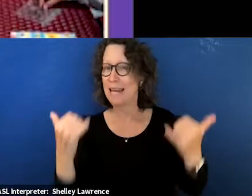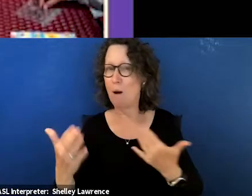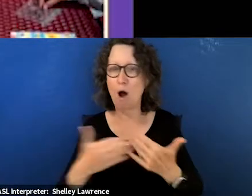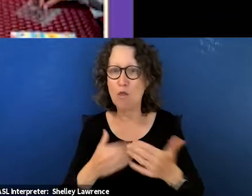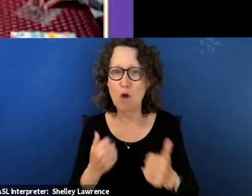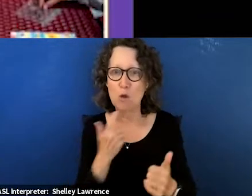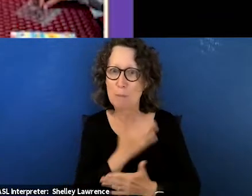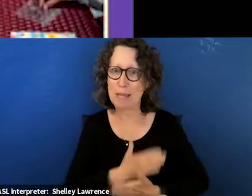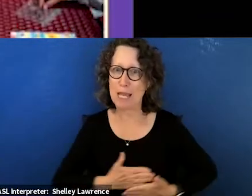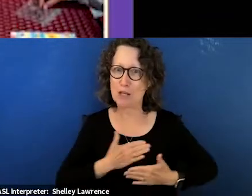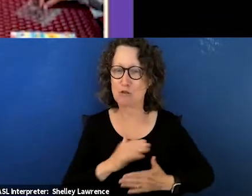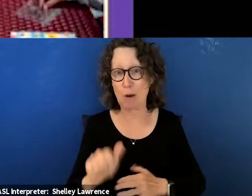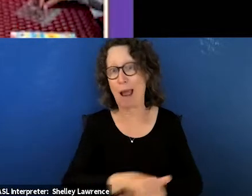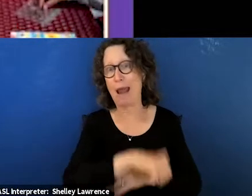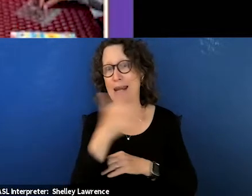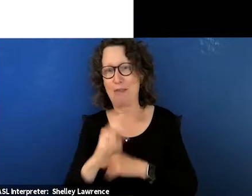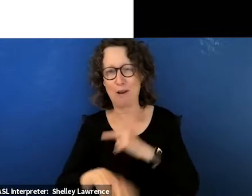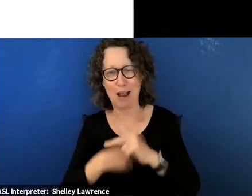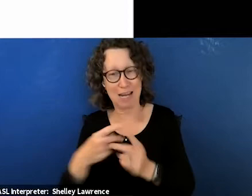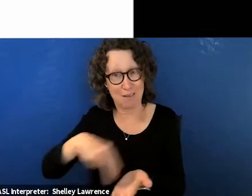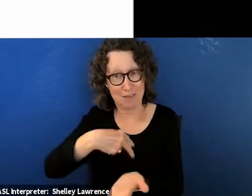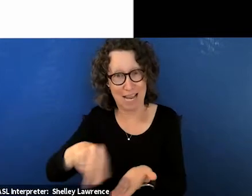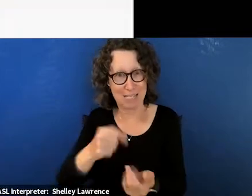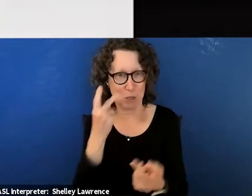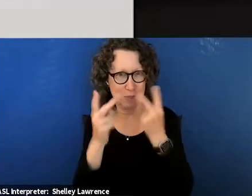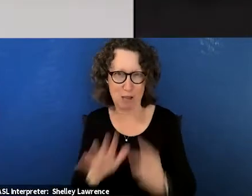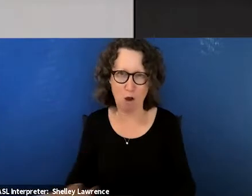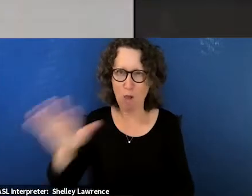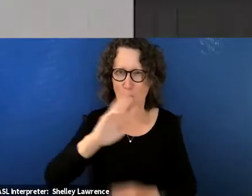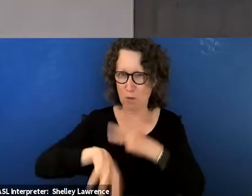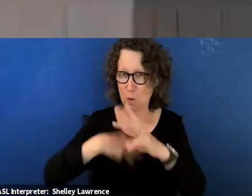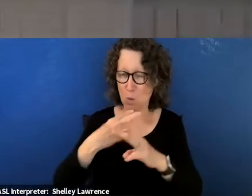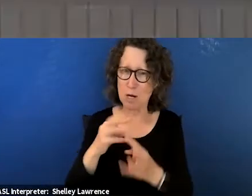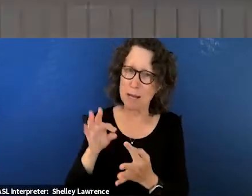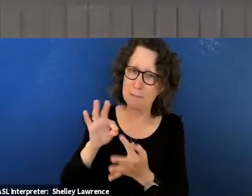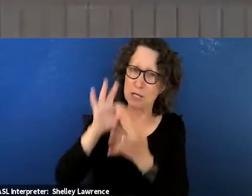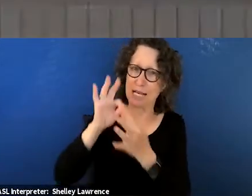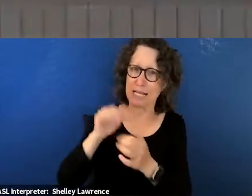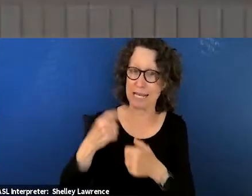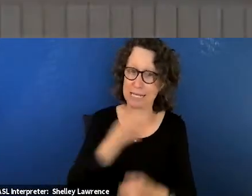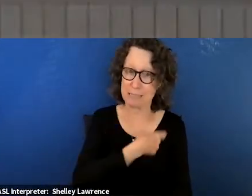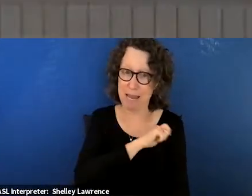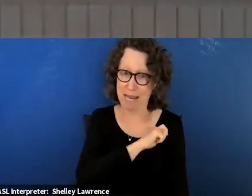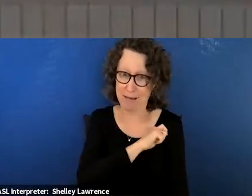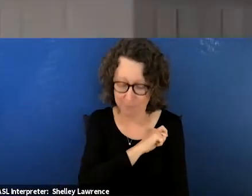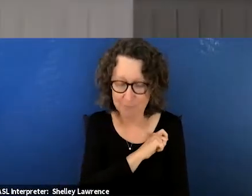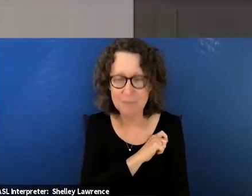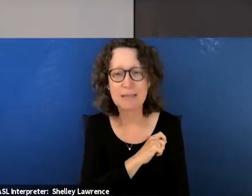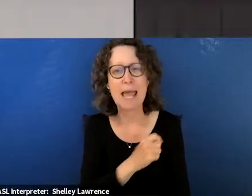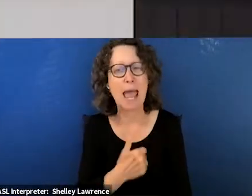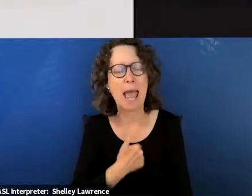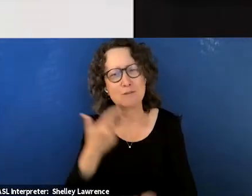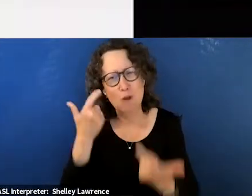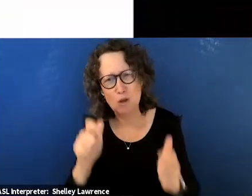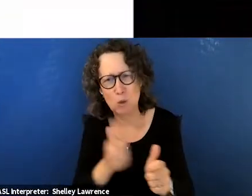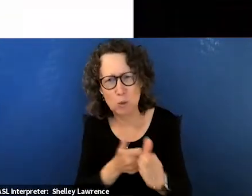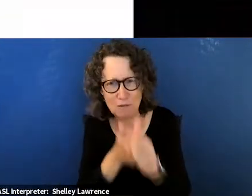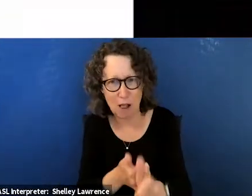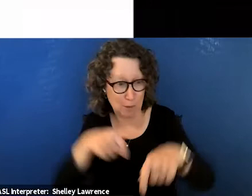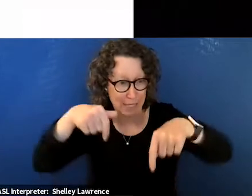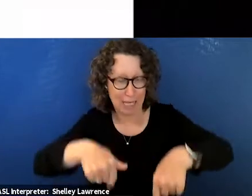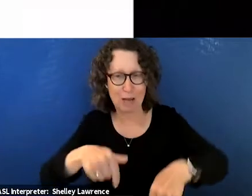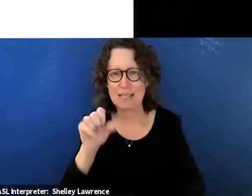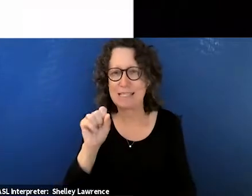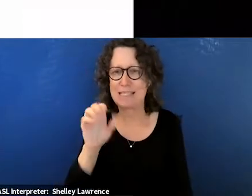will be enjoying yet another form of dance that is seen all over the world, particularly in Spain, it has a huge following here in